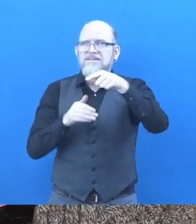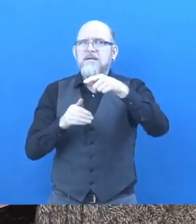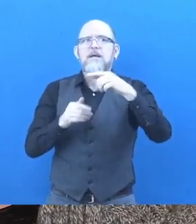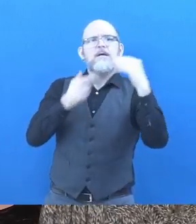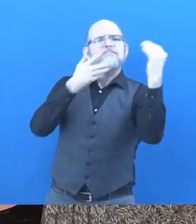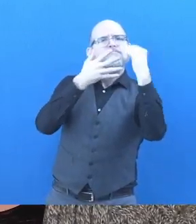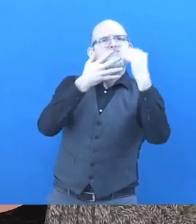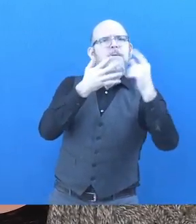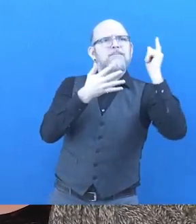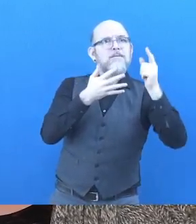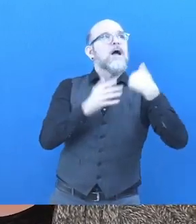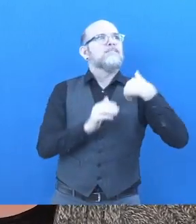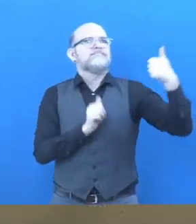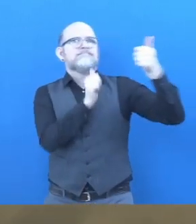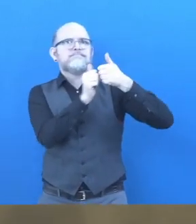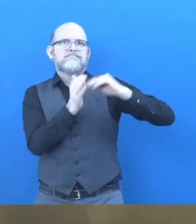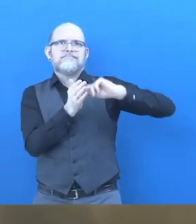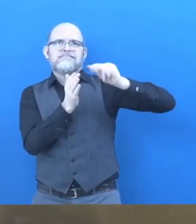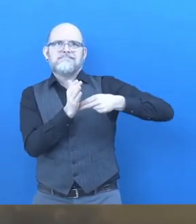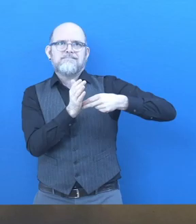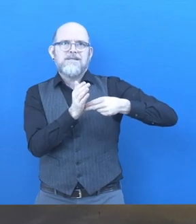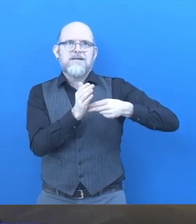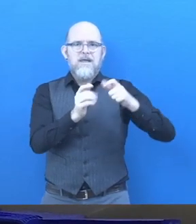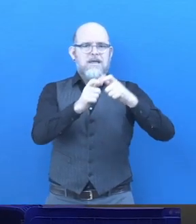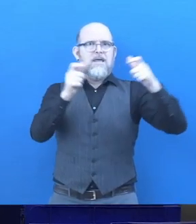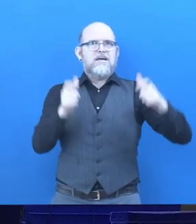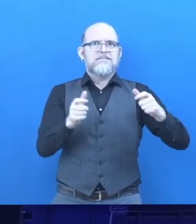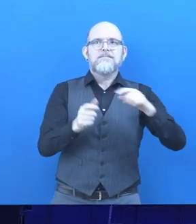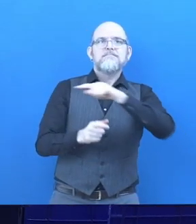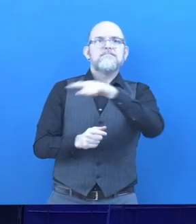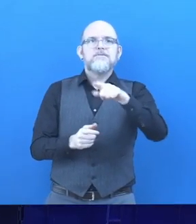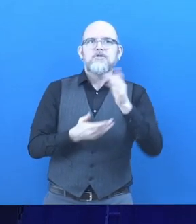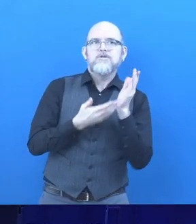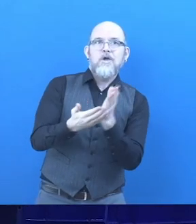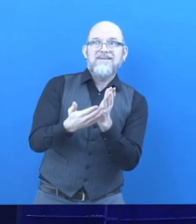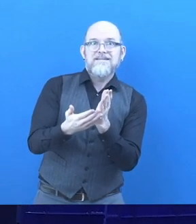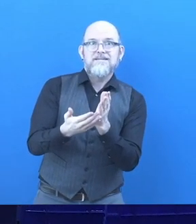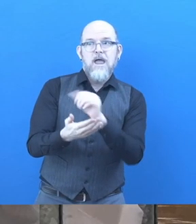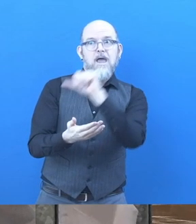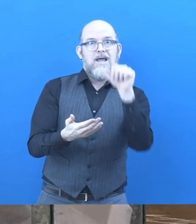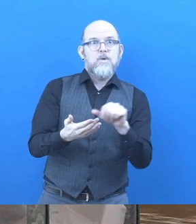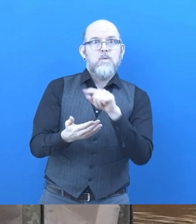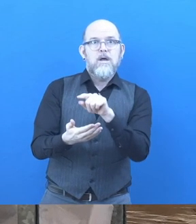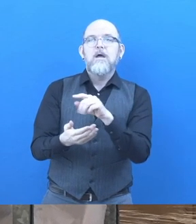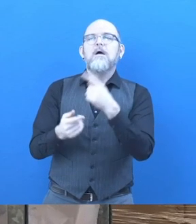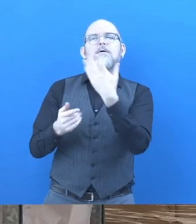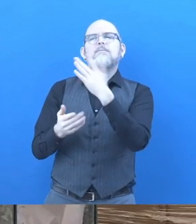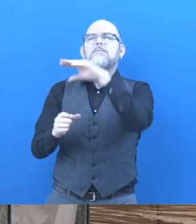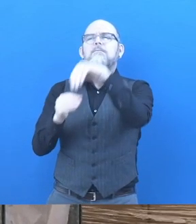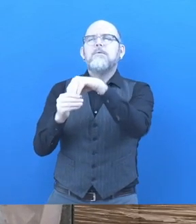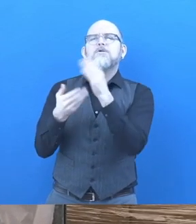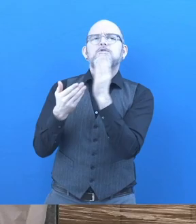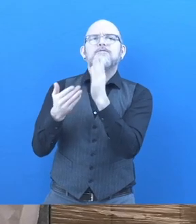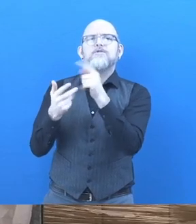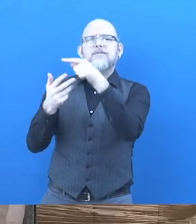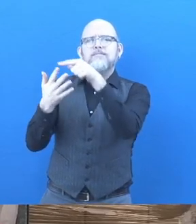agency to perform both MCO functions and provide services, and covering physical, behavioral,